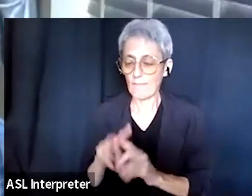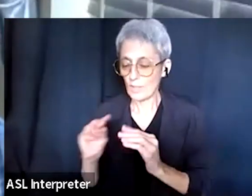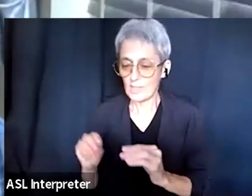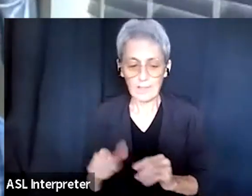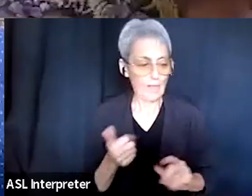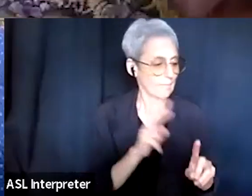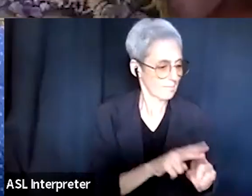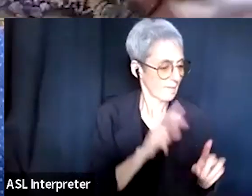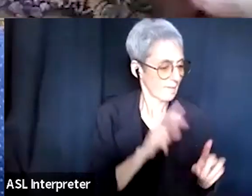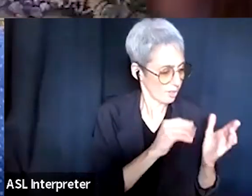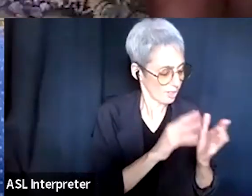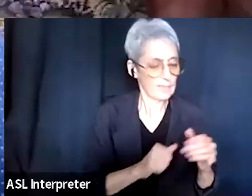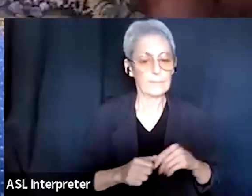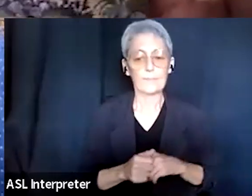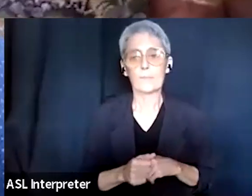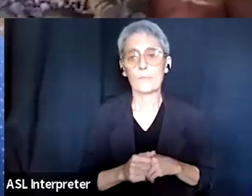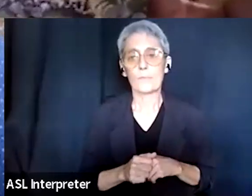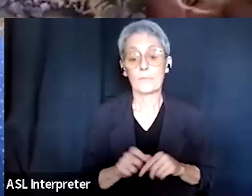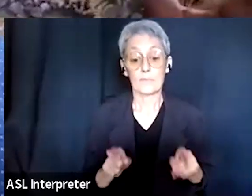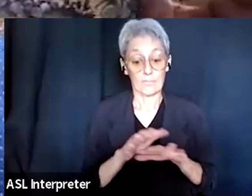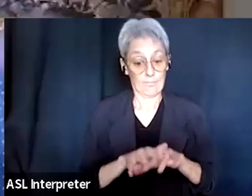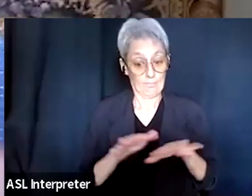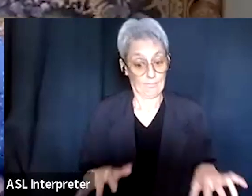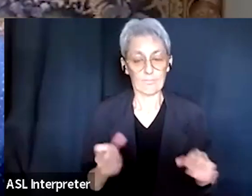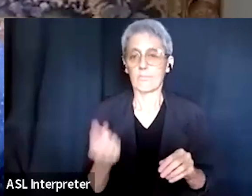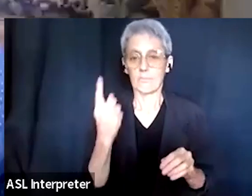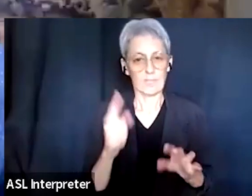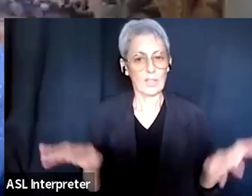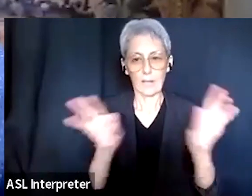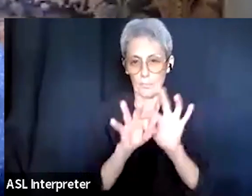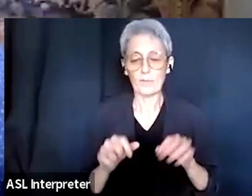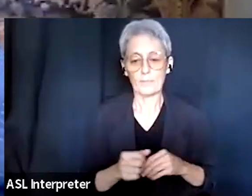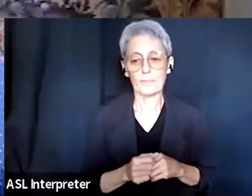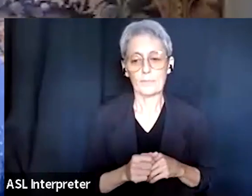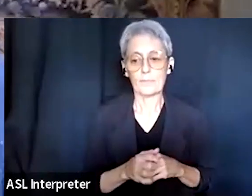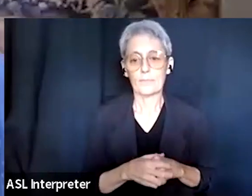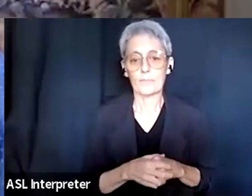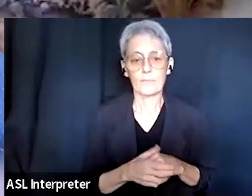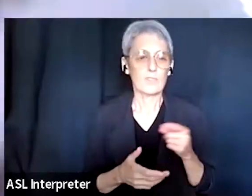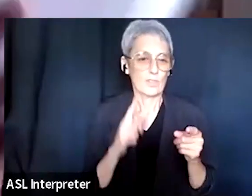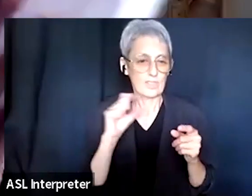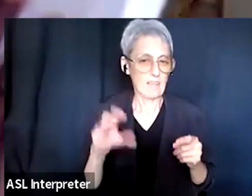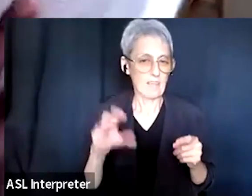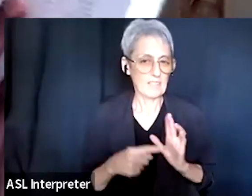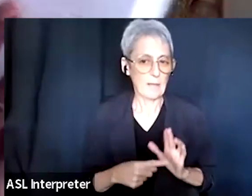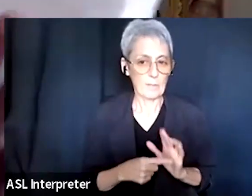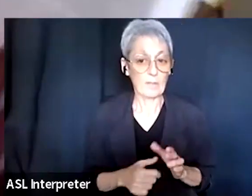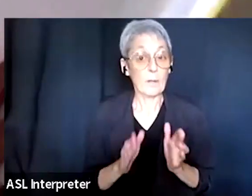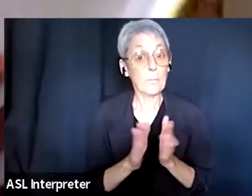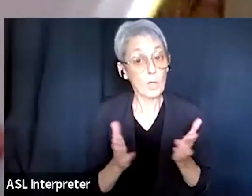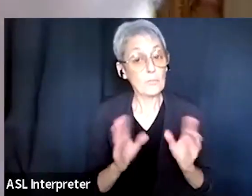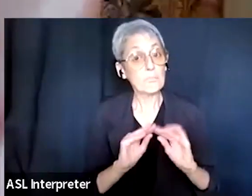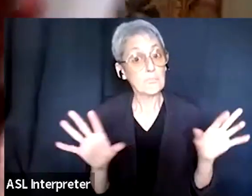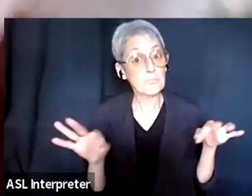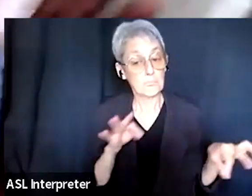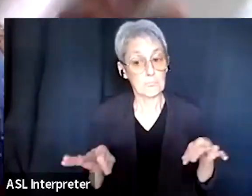that understanding is really, really important. And you gave some examples, and the book does a nice job of